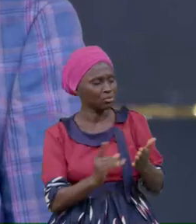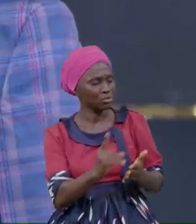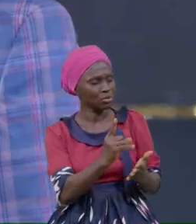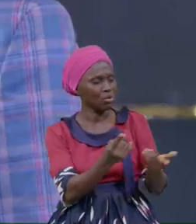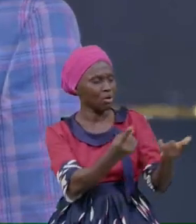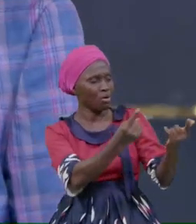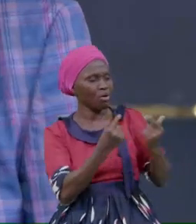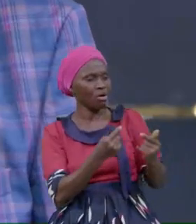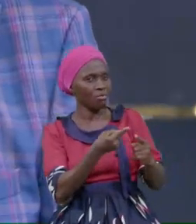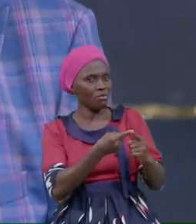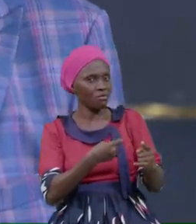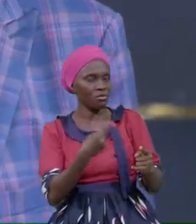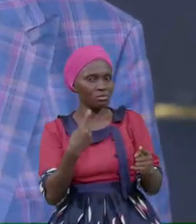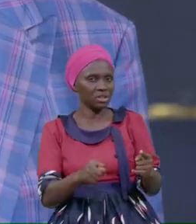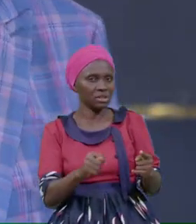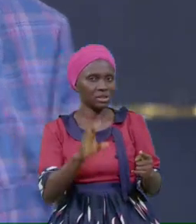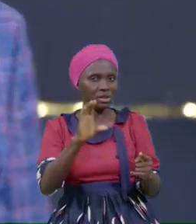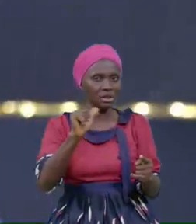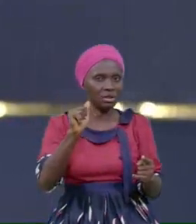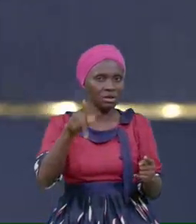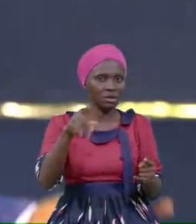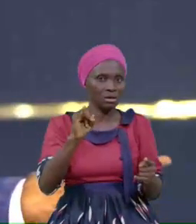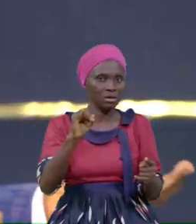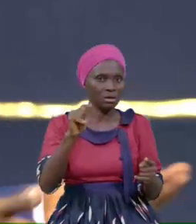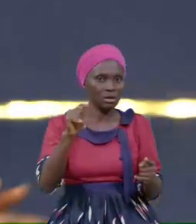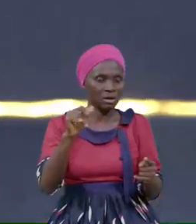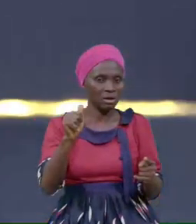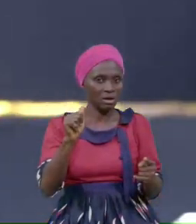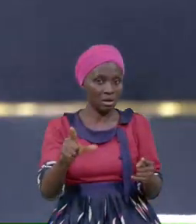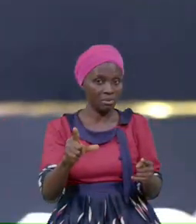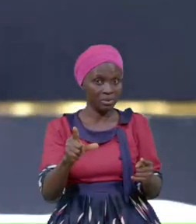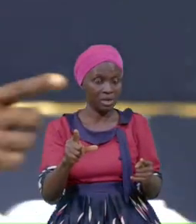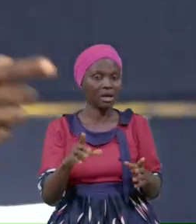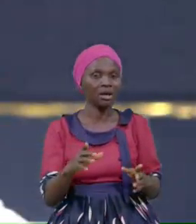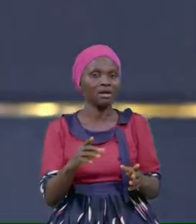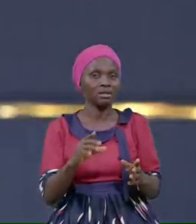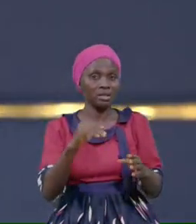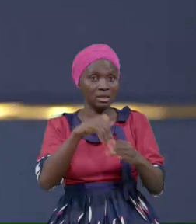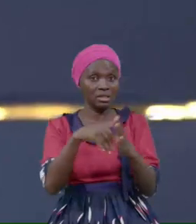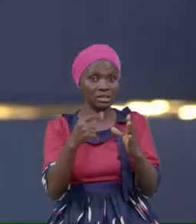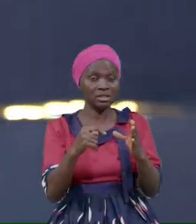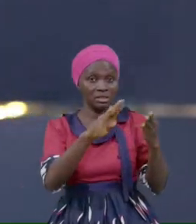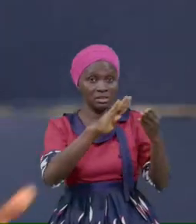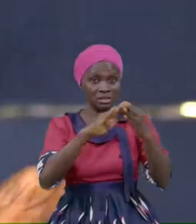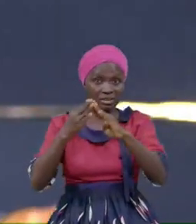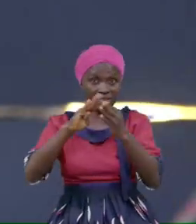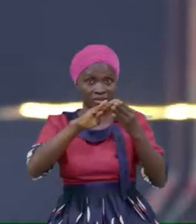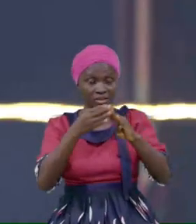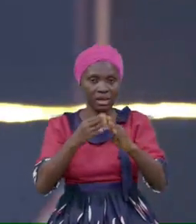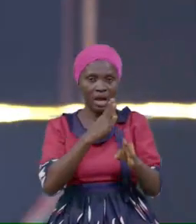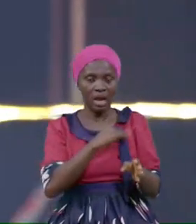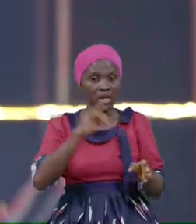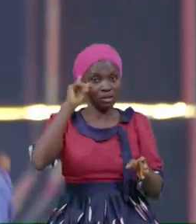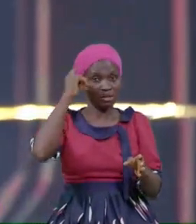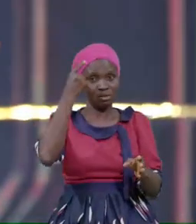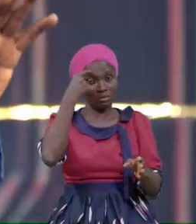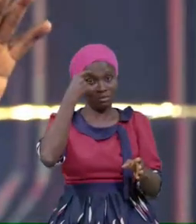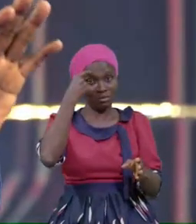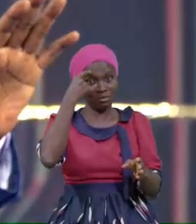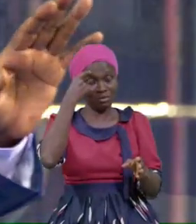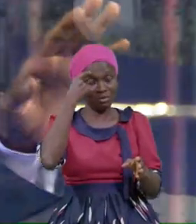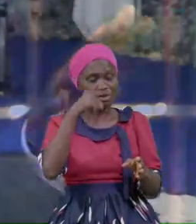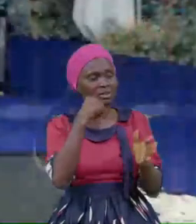the capital of the state. The government has said, go to that village and announce to them, you're